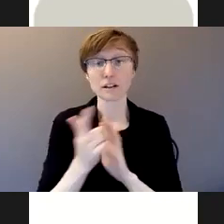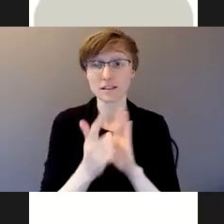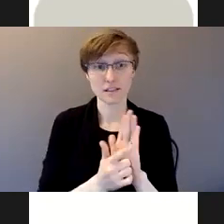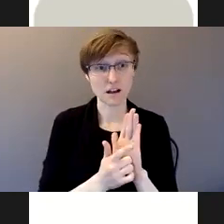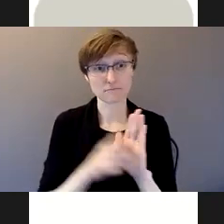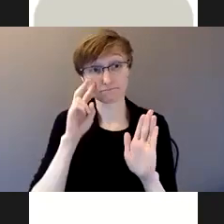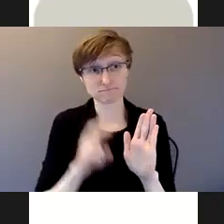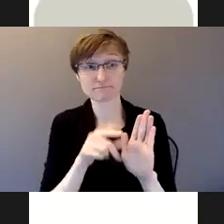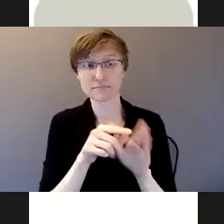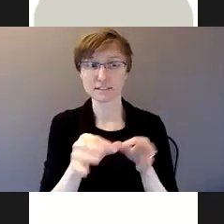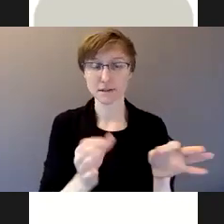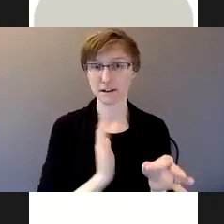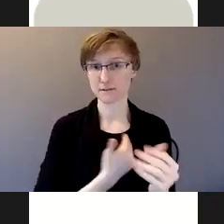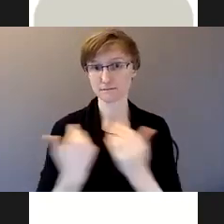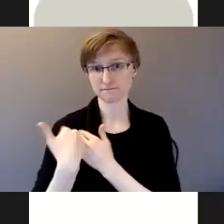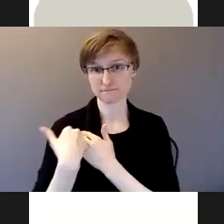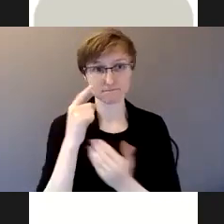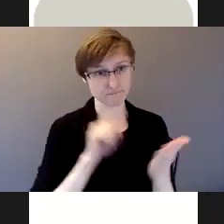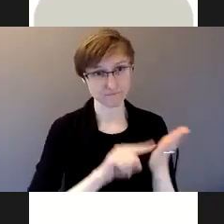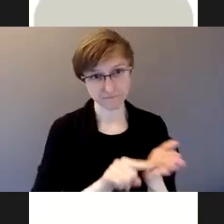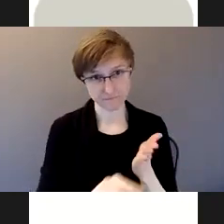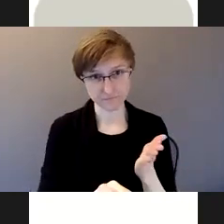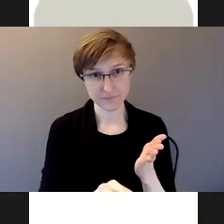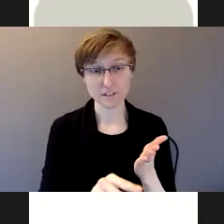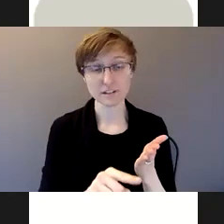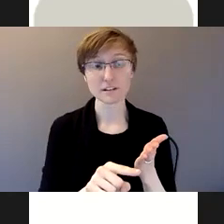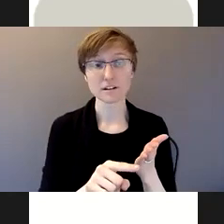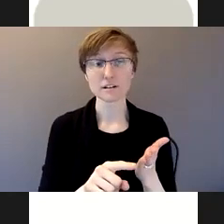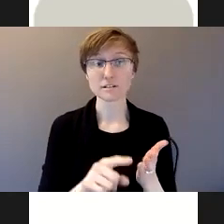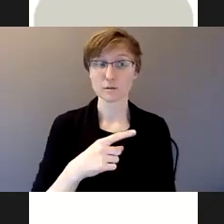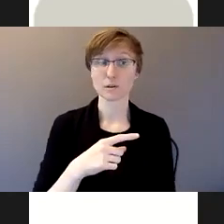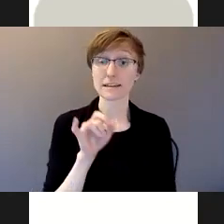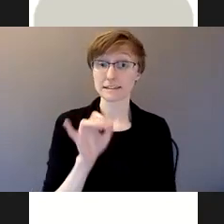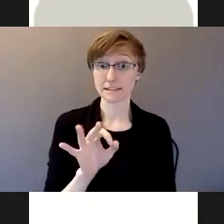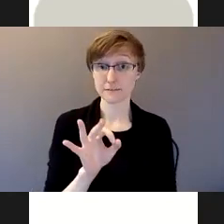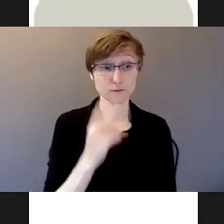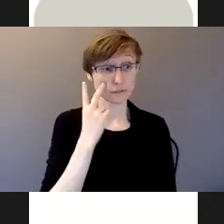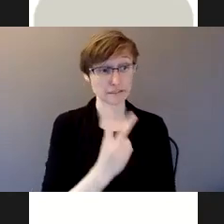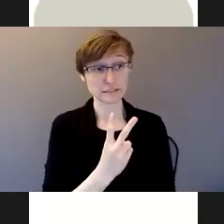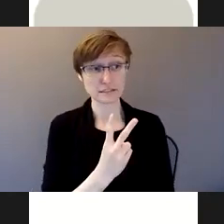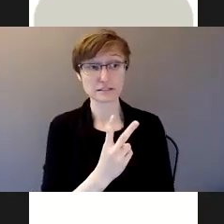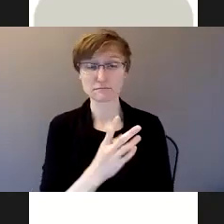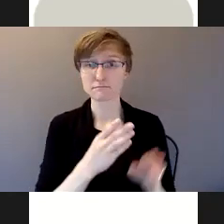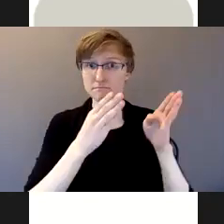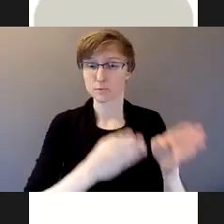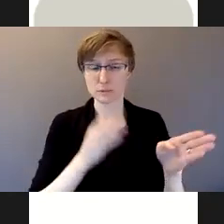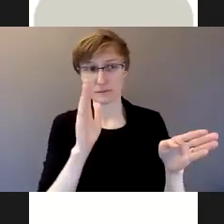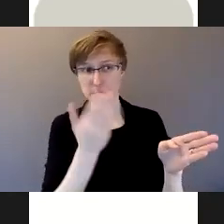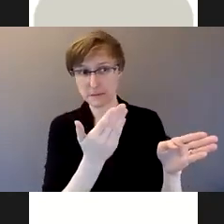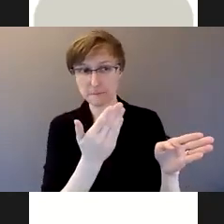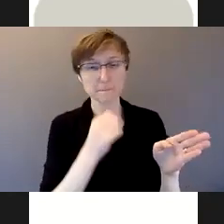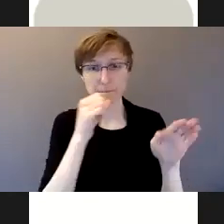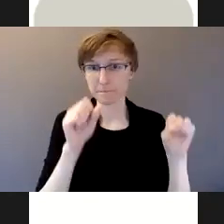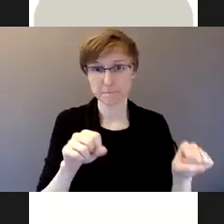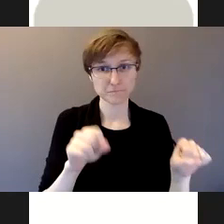our duty to investigate. And it says we shall investigate if we believe the person may be incapable of property or personal